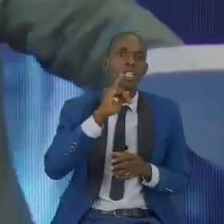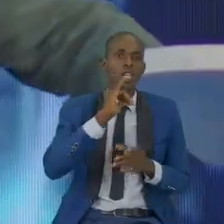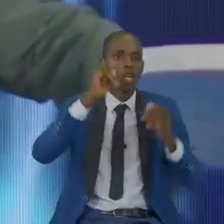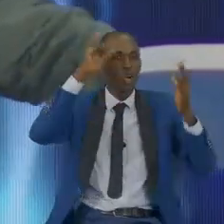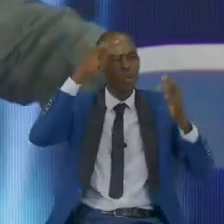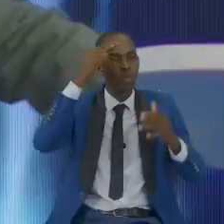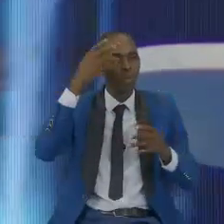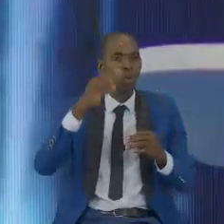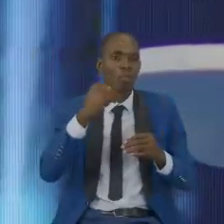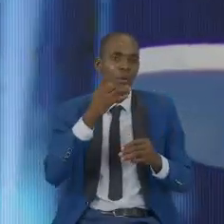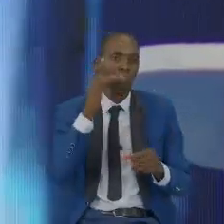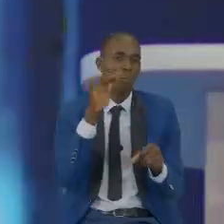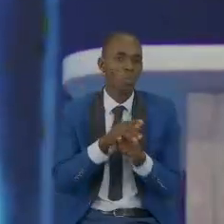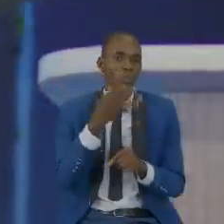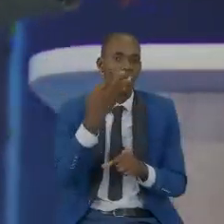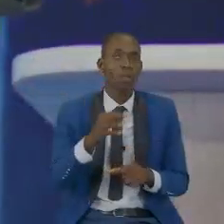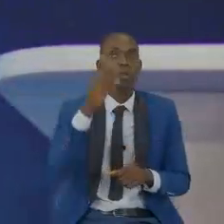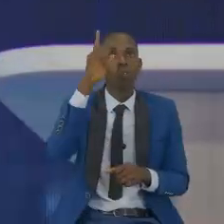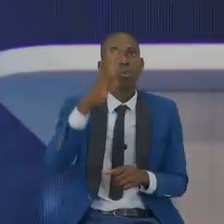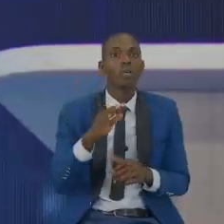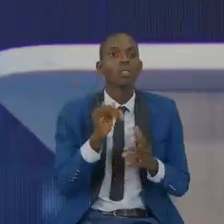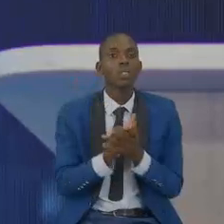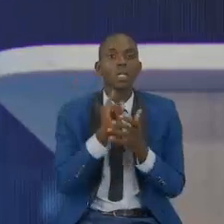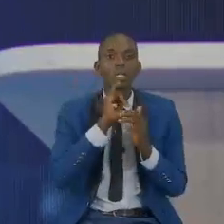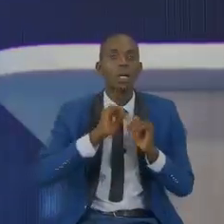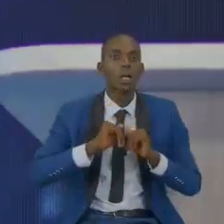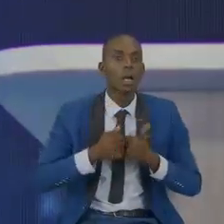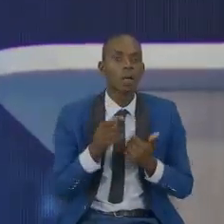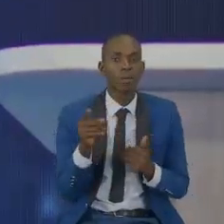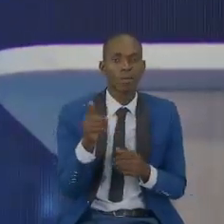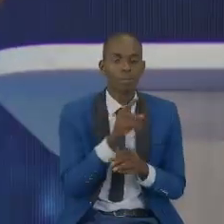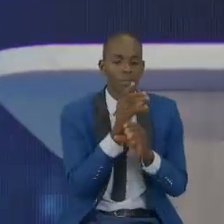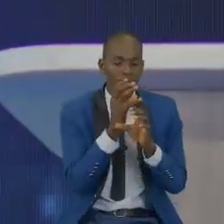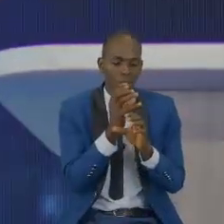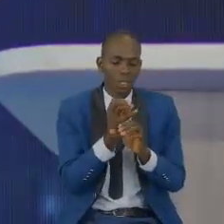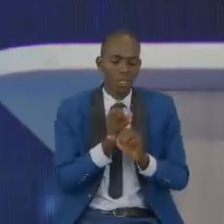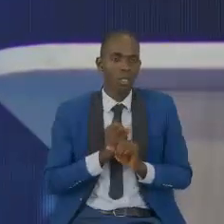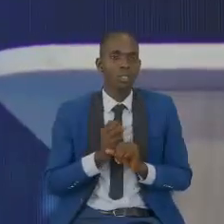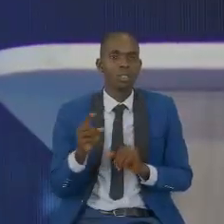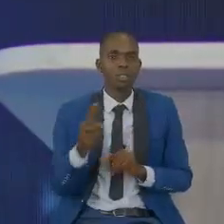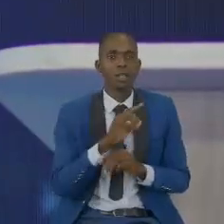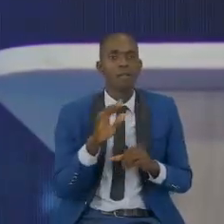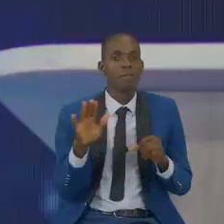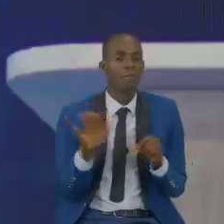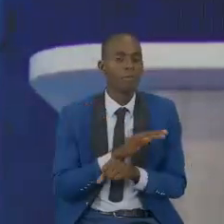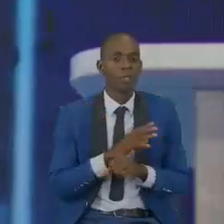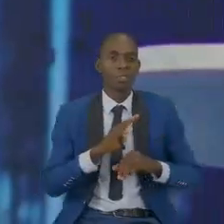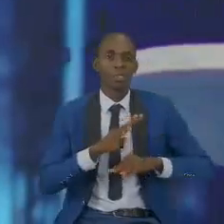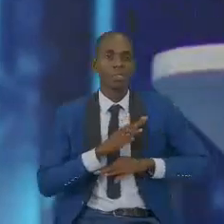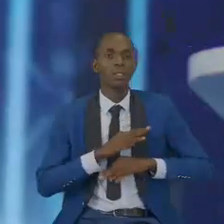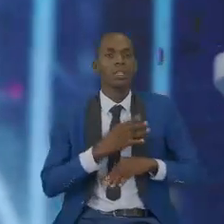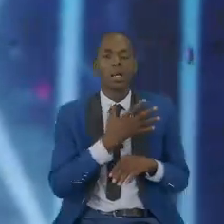the promises of God. That's how they add their full satisfaction. And we